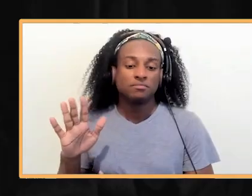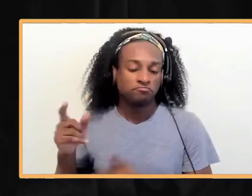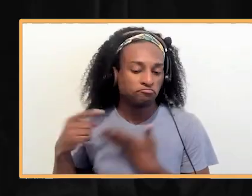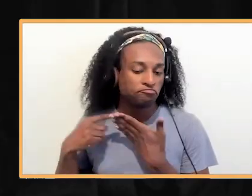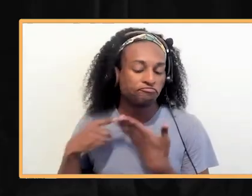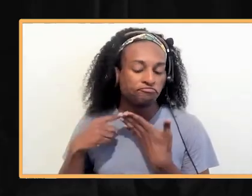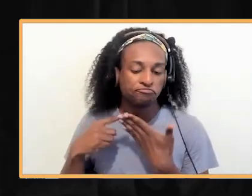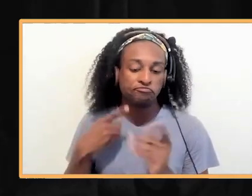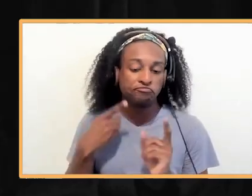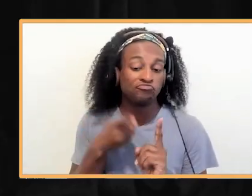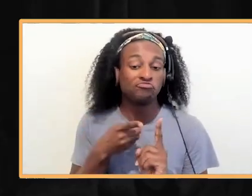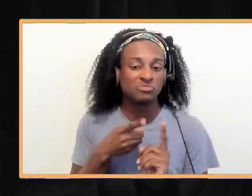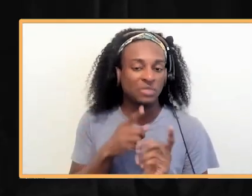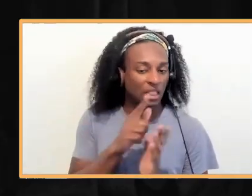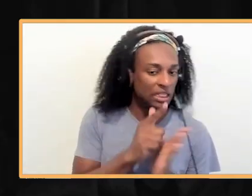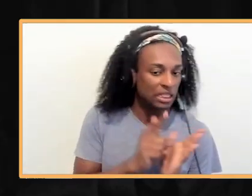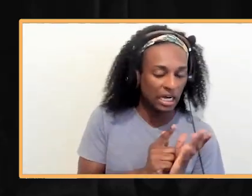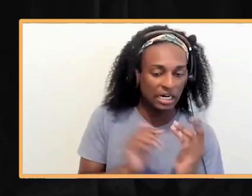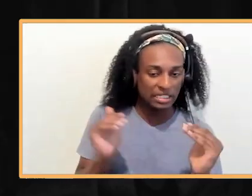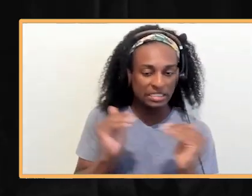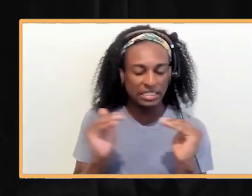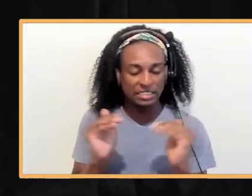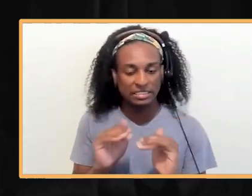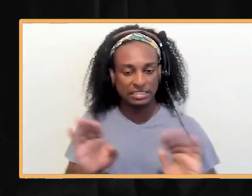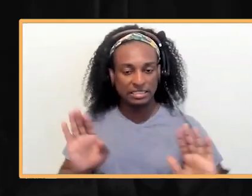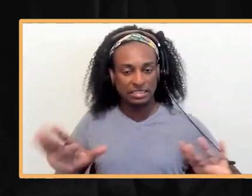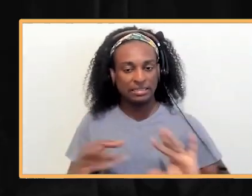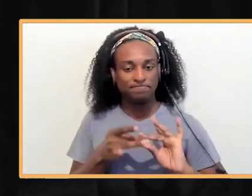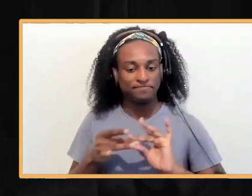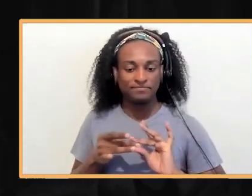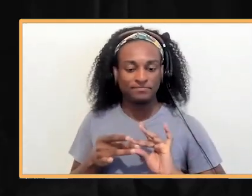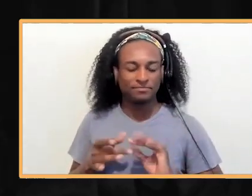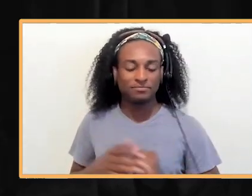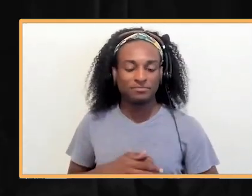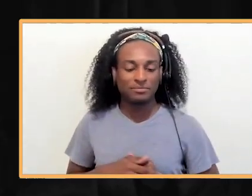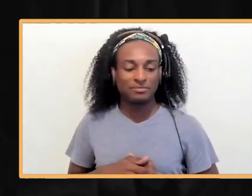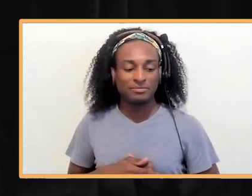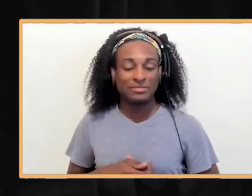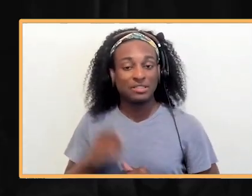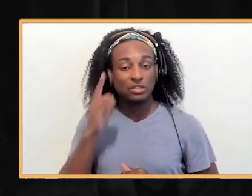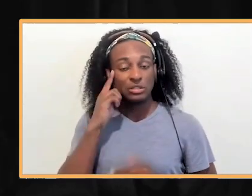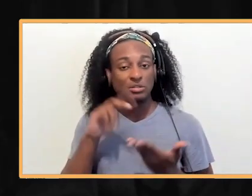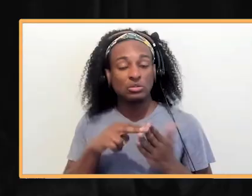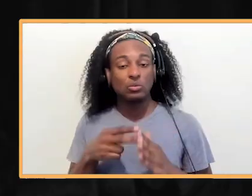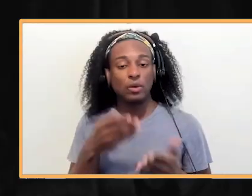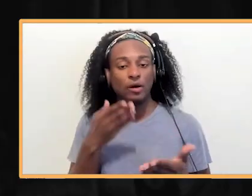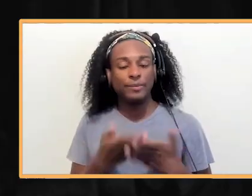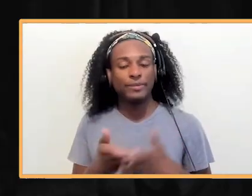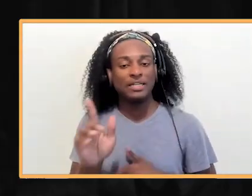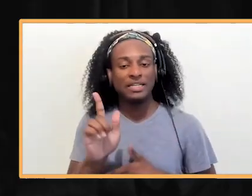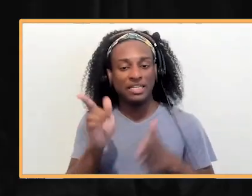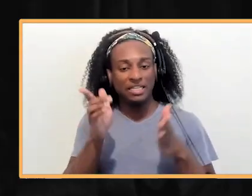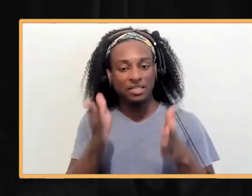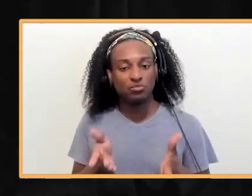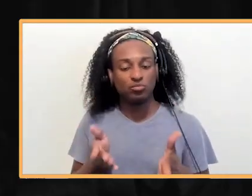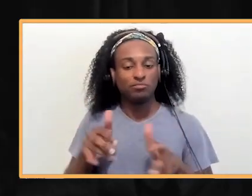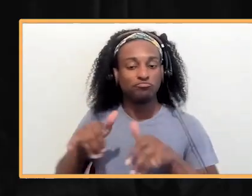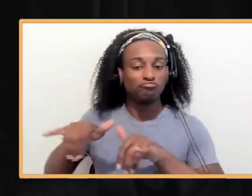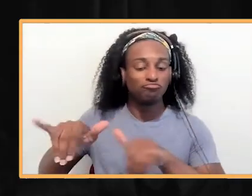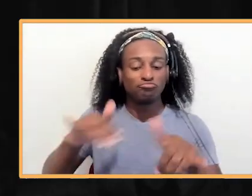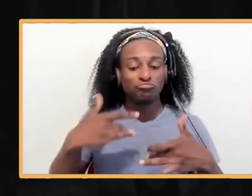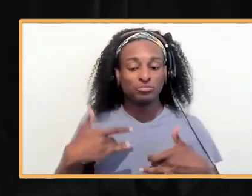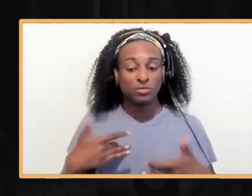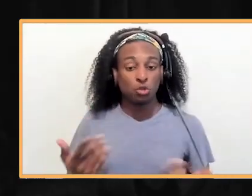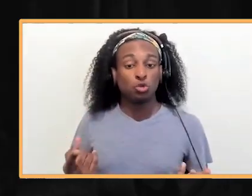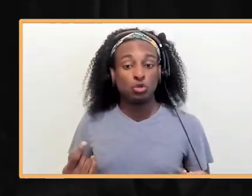And there's a proclivity among the well-meaning liberal, again, we spoke about this a little bit, to conform to kind of the neat